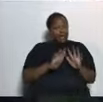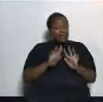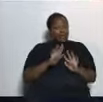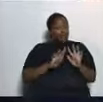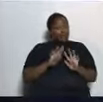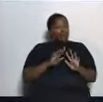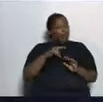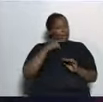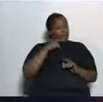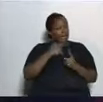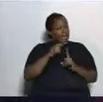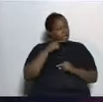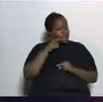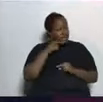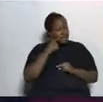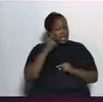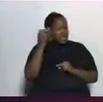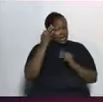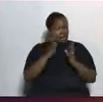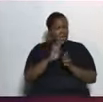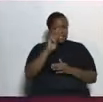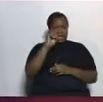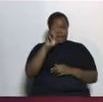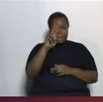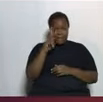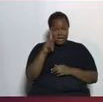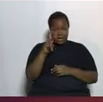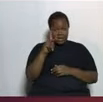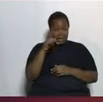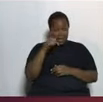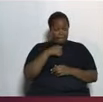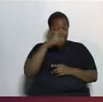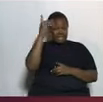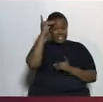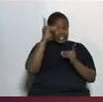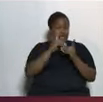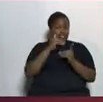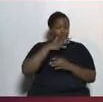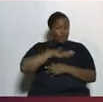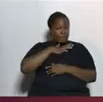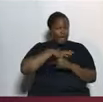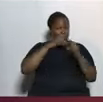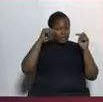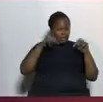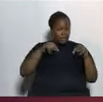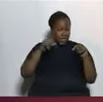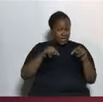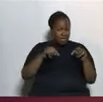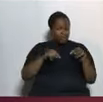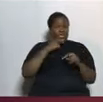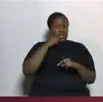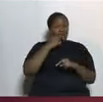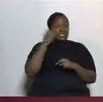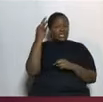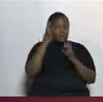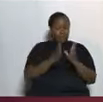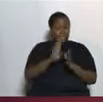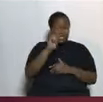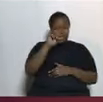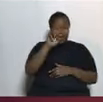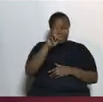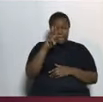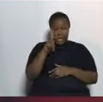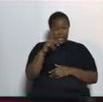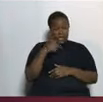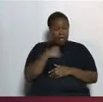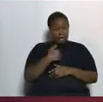say, Pastor Mark. Unasema mchungaji Mark. This is my decision night. Nahitaji kufanya maamuzi sasa. Pastor Mark. Mchungaji Mark. I'm going to come right